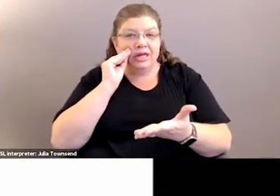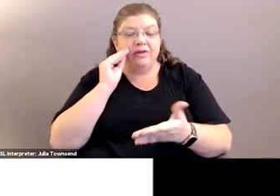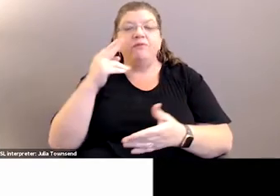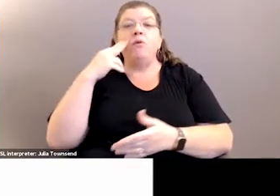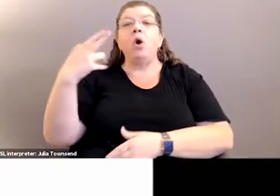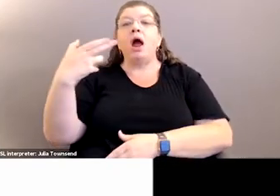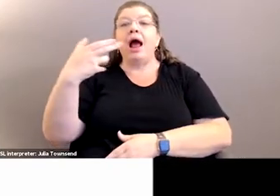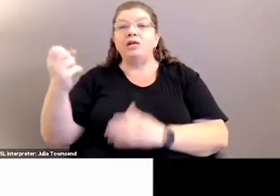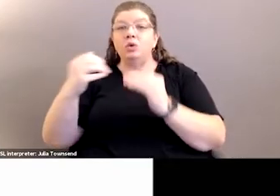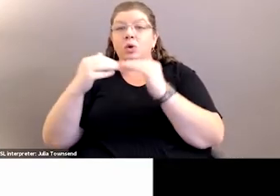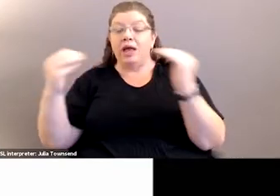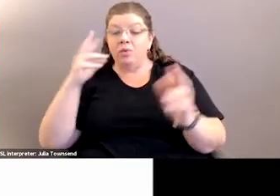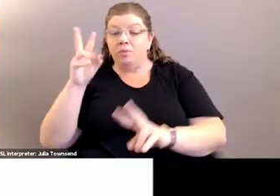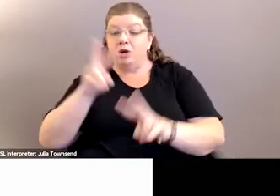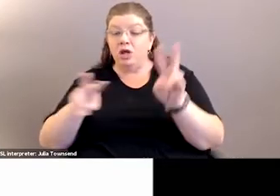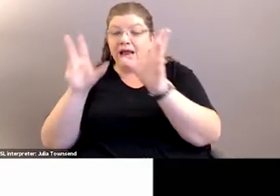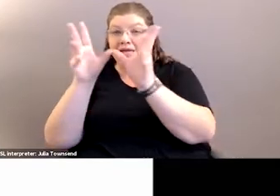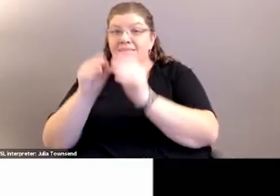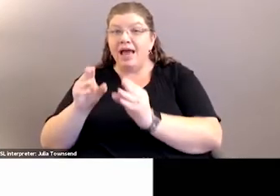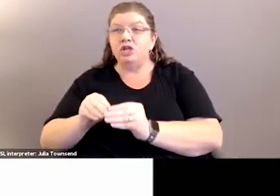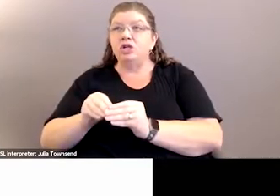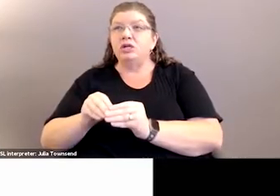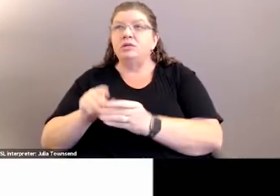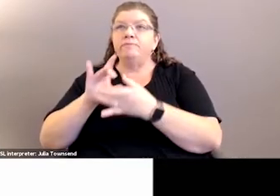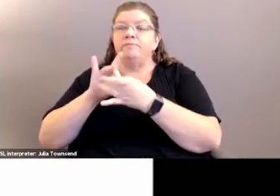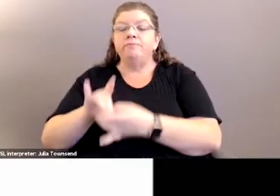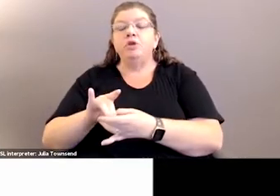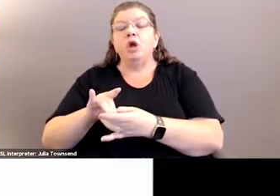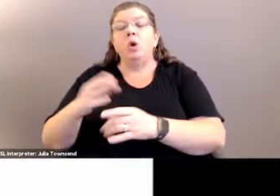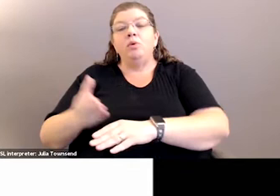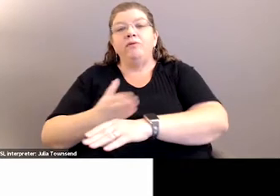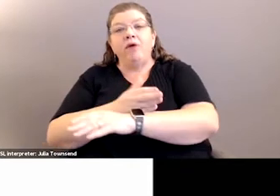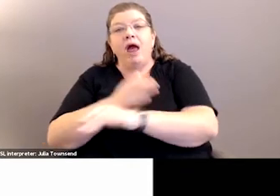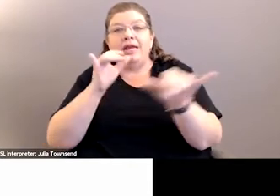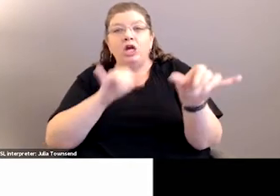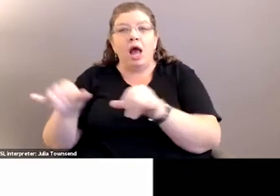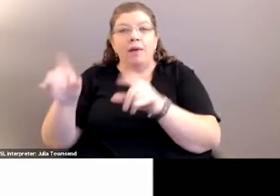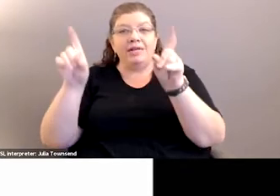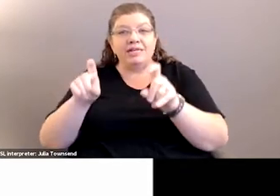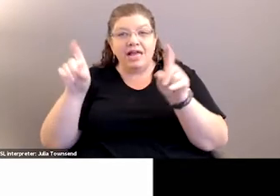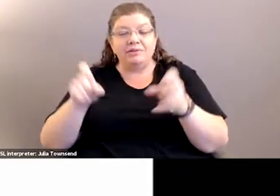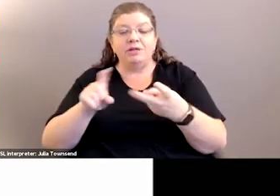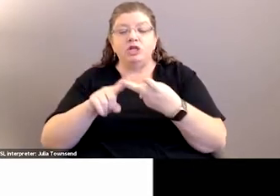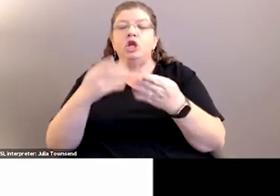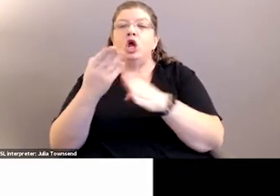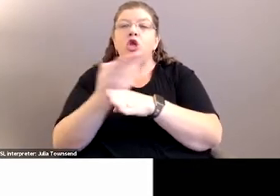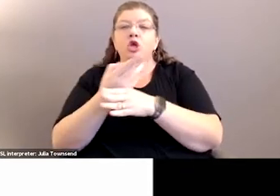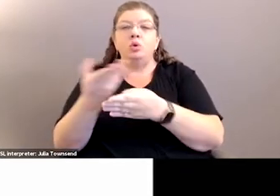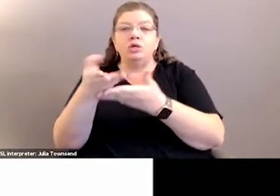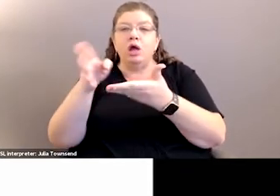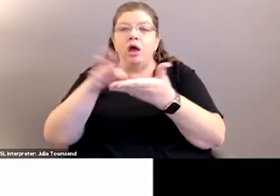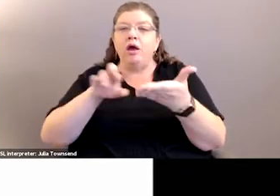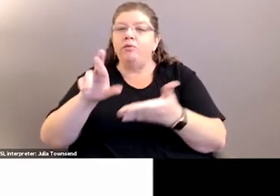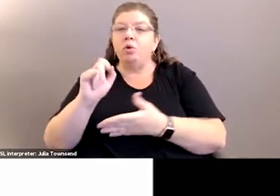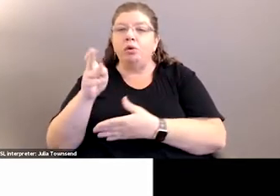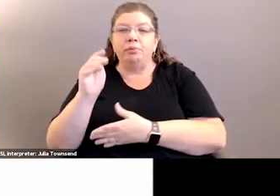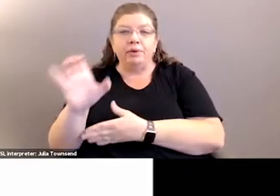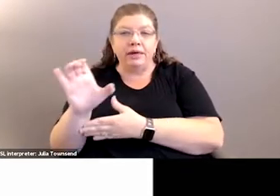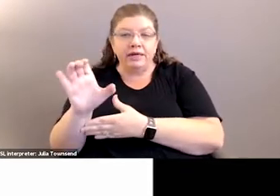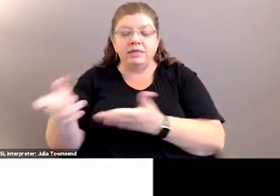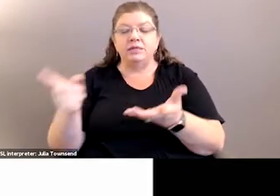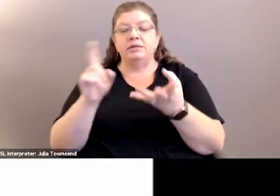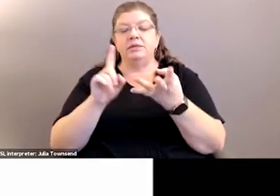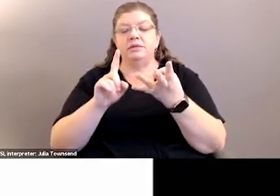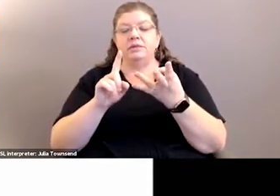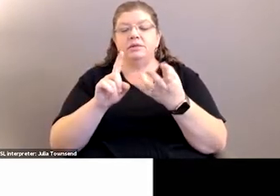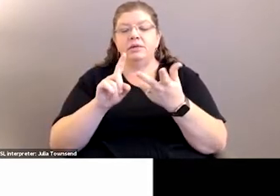be looking at sessions around refining common assessments the use of rubrics sessions for example